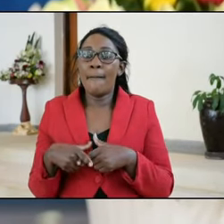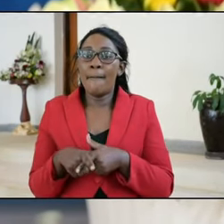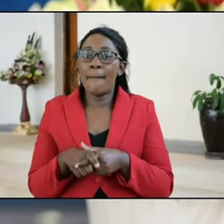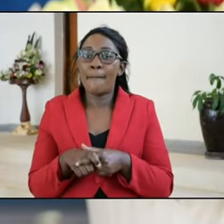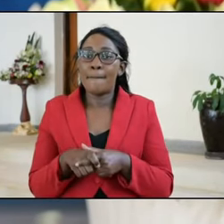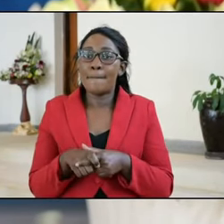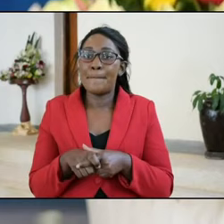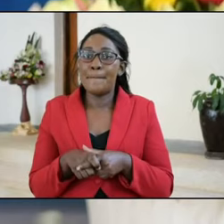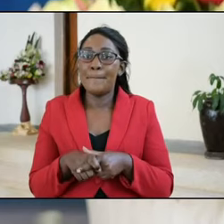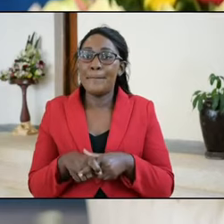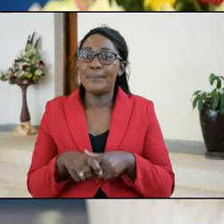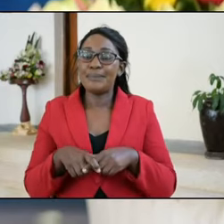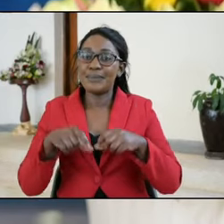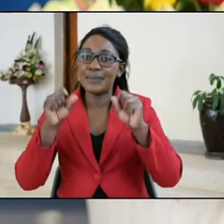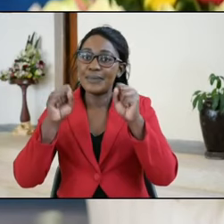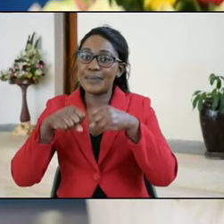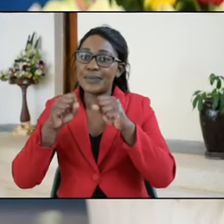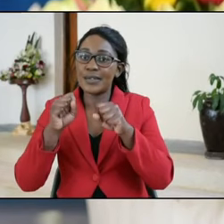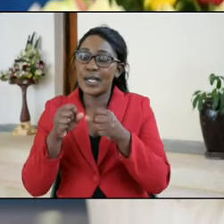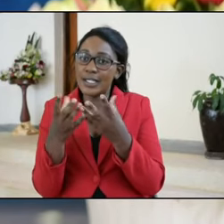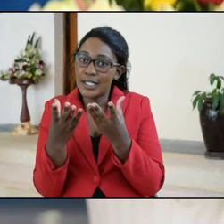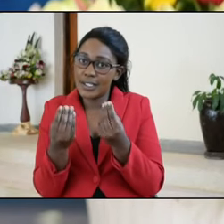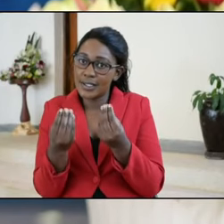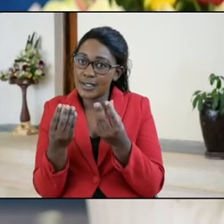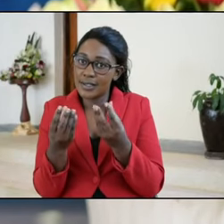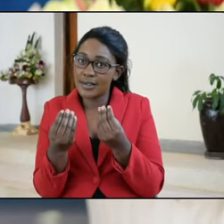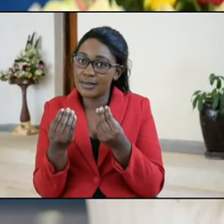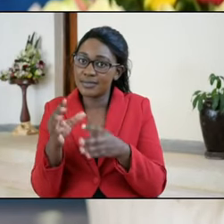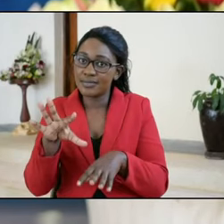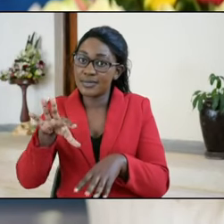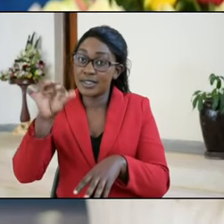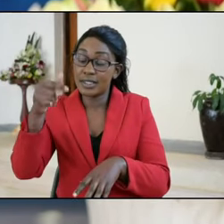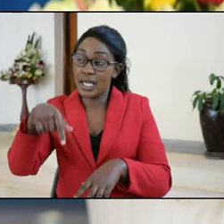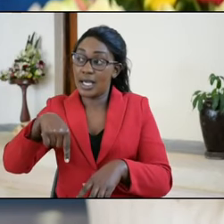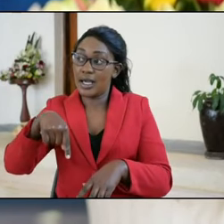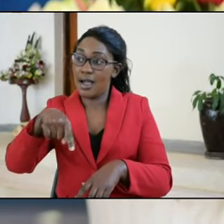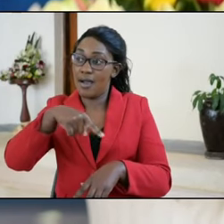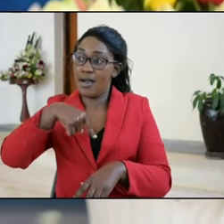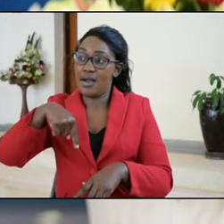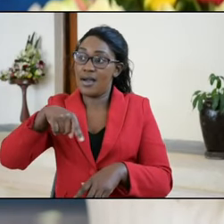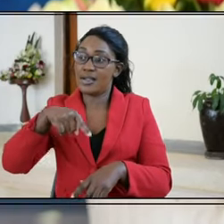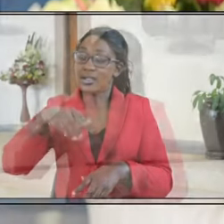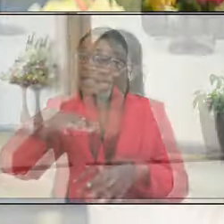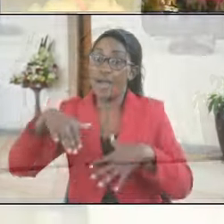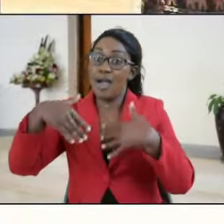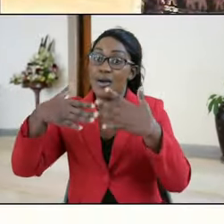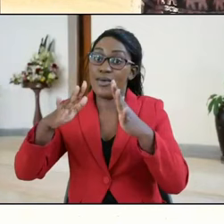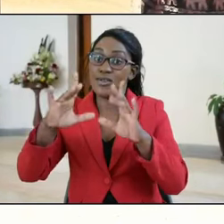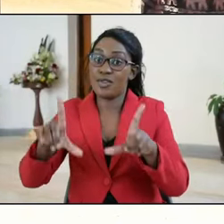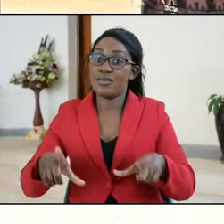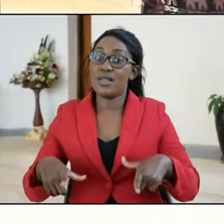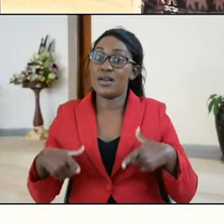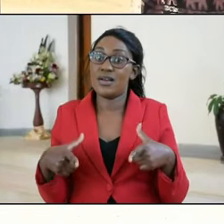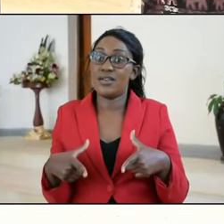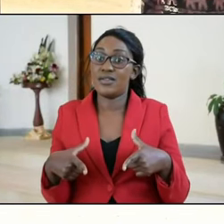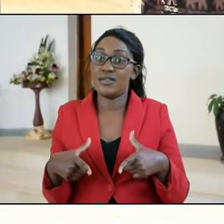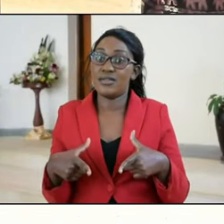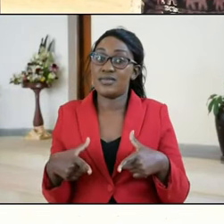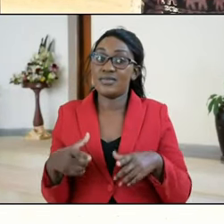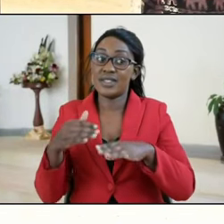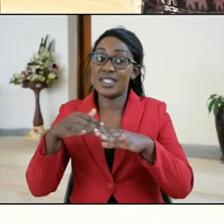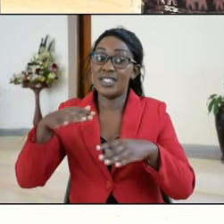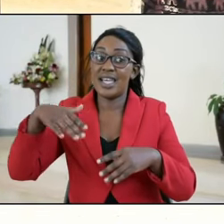easily derail us from the centrality of Scripture in our day-to-day